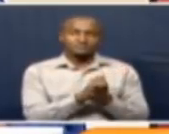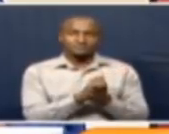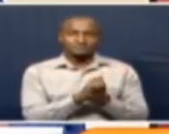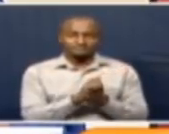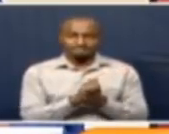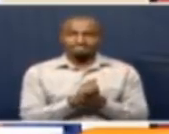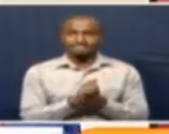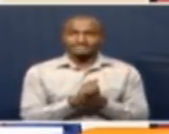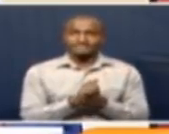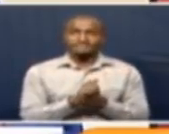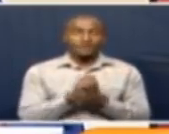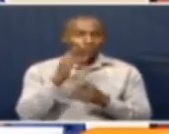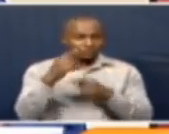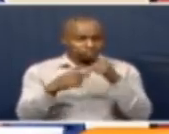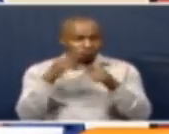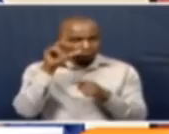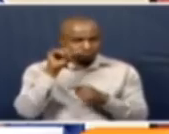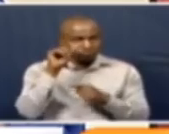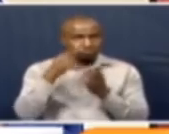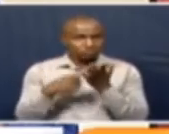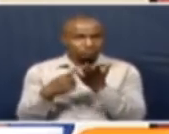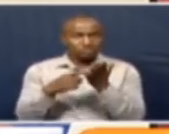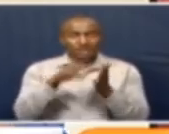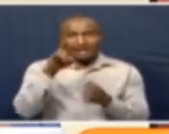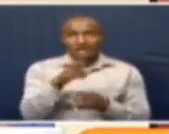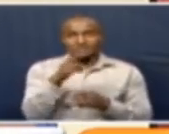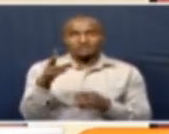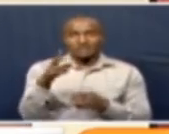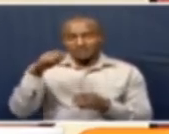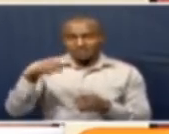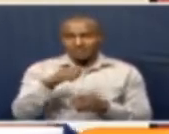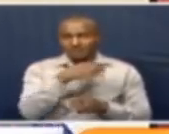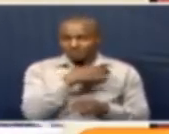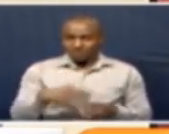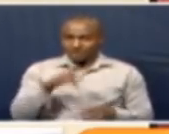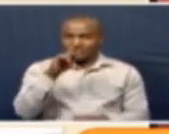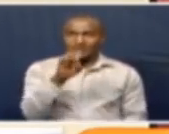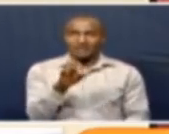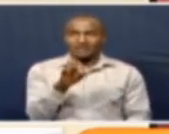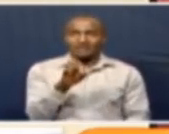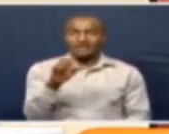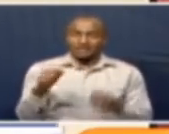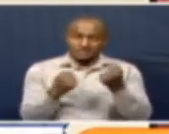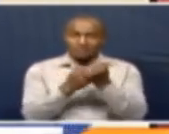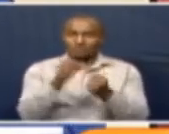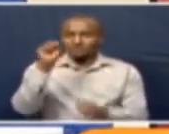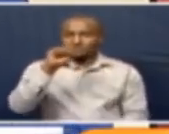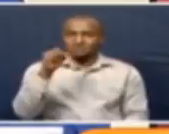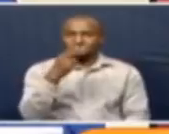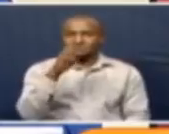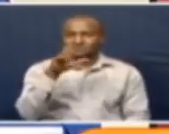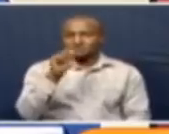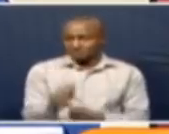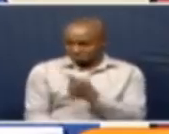this conversation will continue on Twitter. Continue using the hashtag PayModelsKE and support Sheila here in